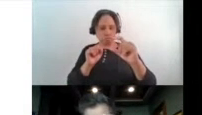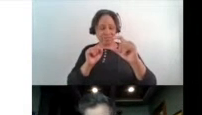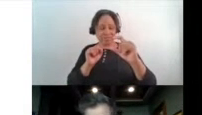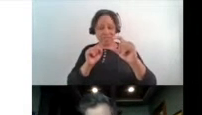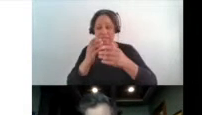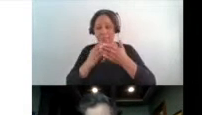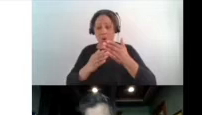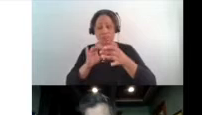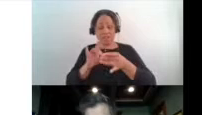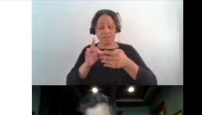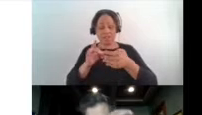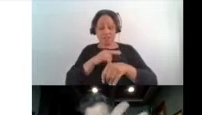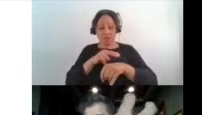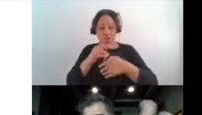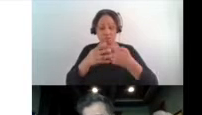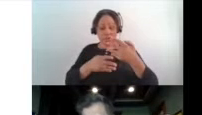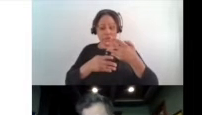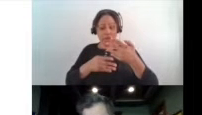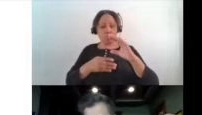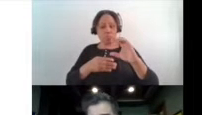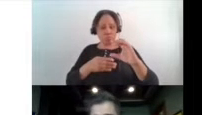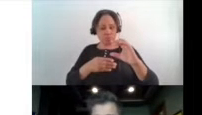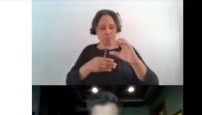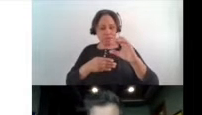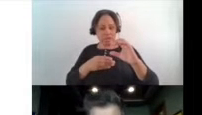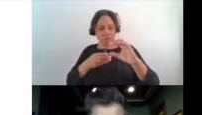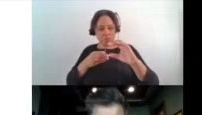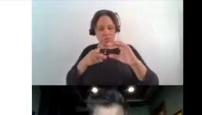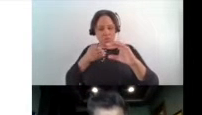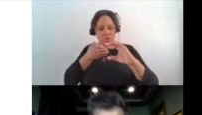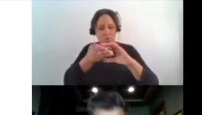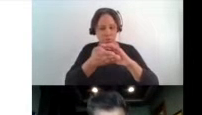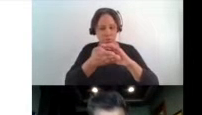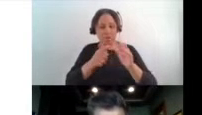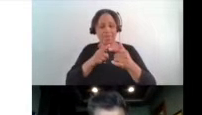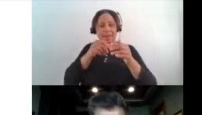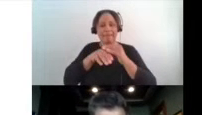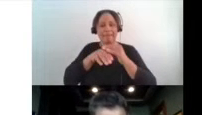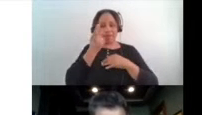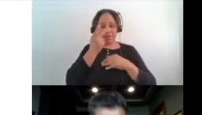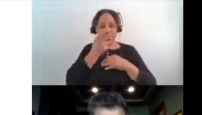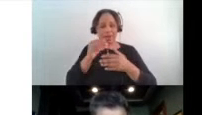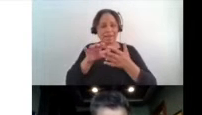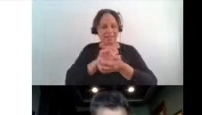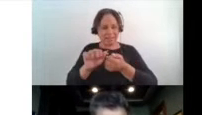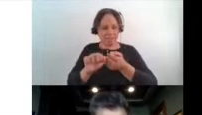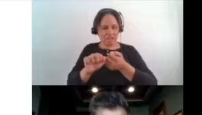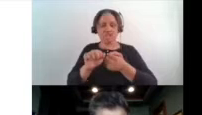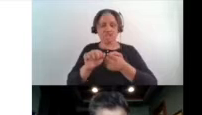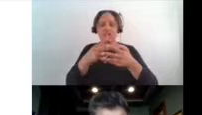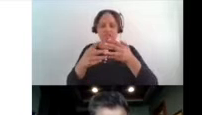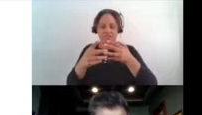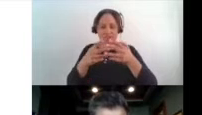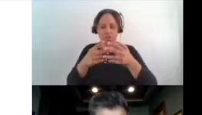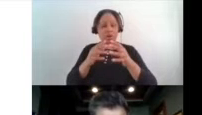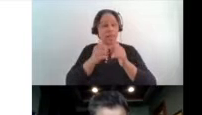then pass through the filter, enter into the urine, and damage the filter along the way. So how do we measure kidney function? We